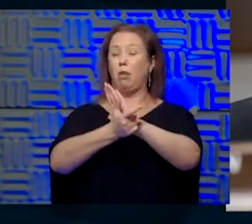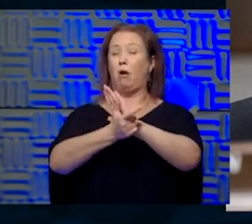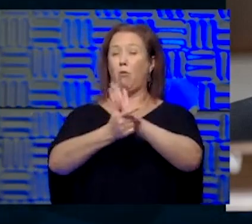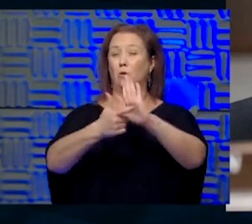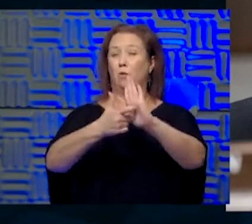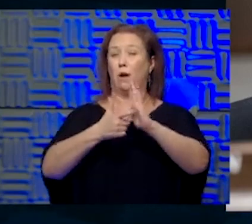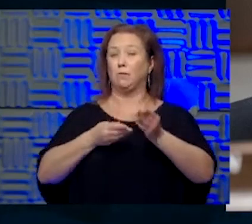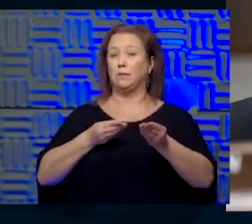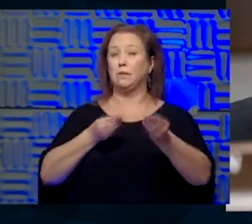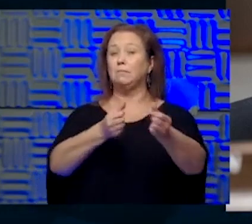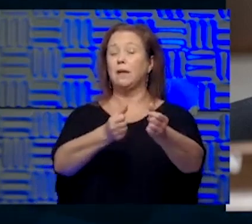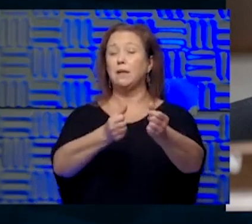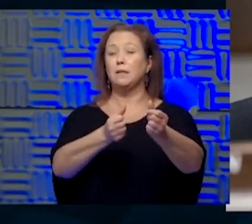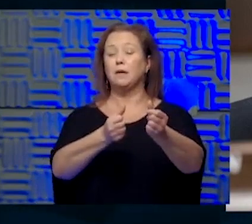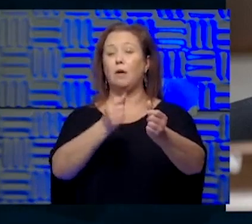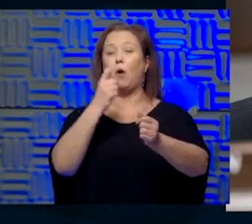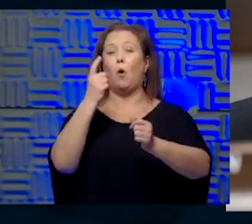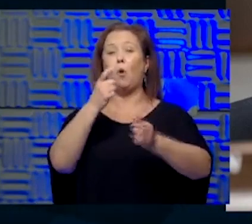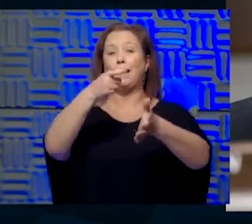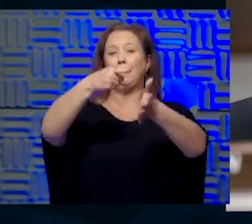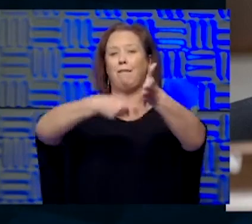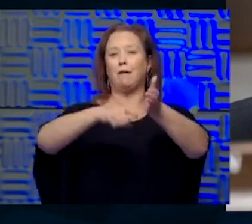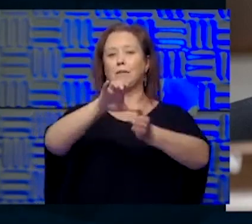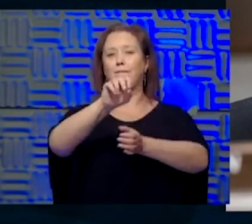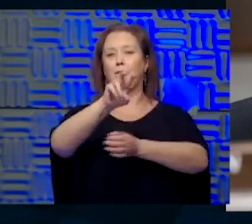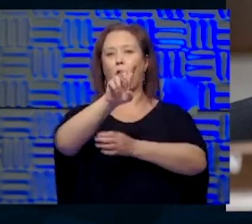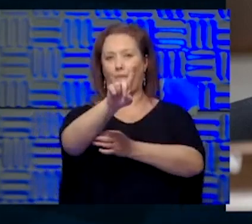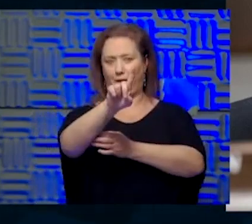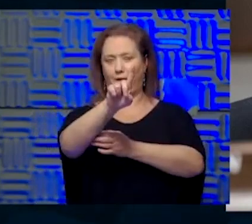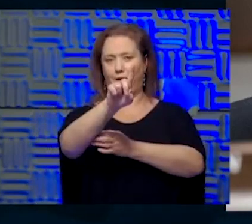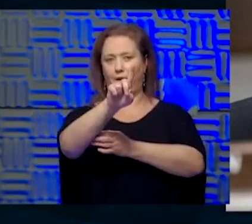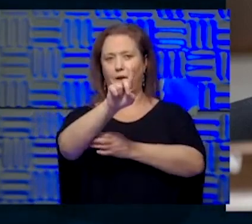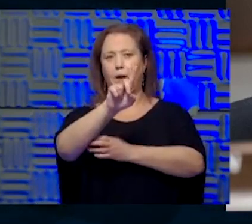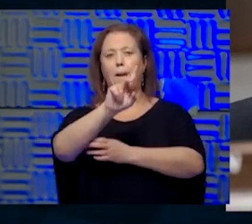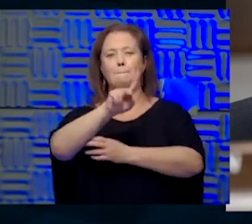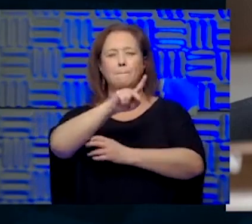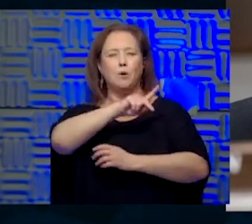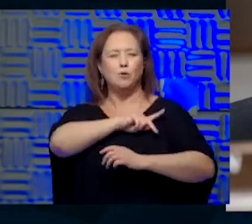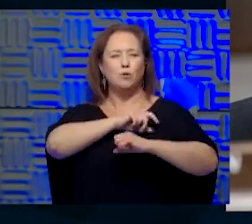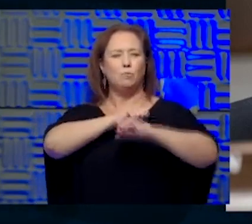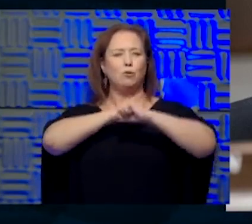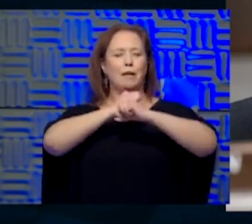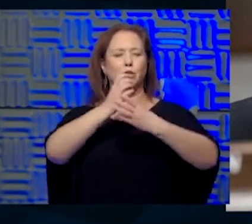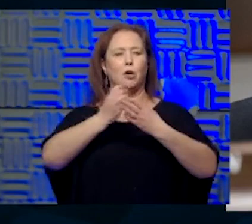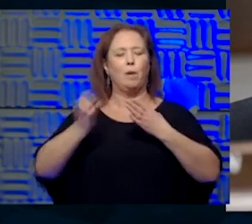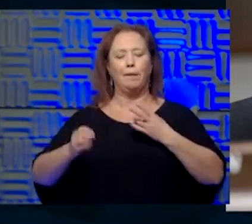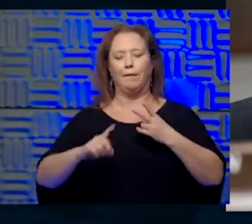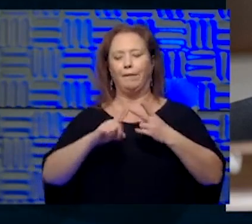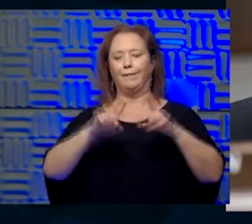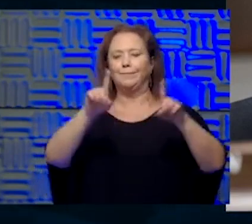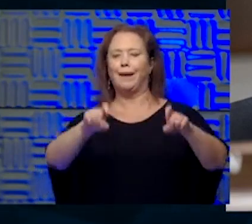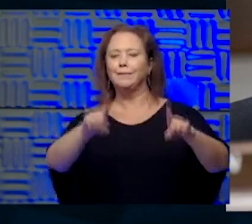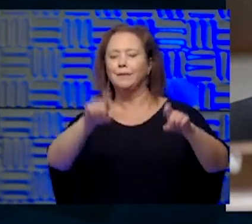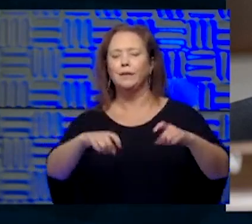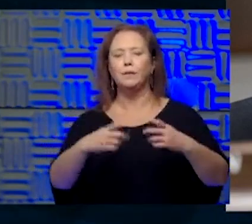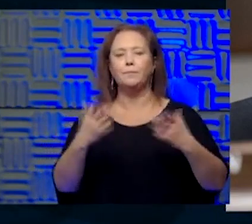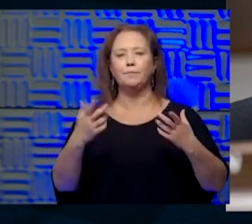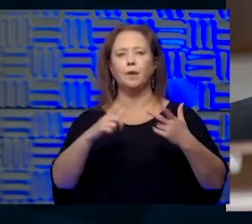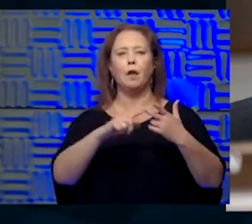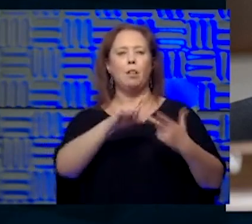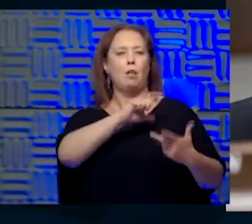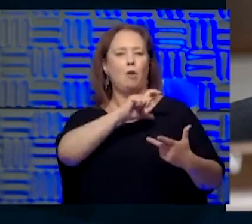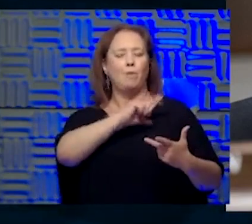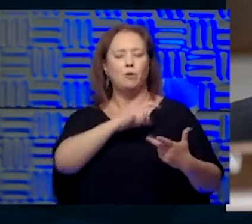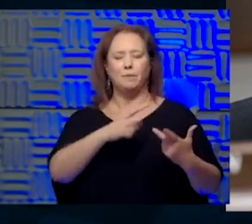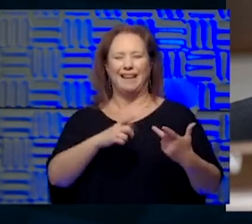on the cost of COVID, personal protection equipment, testing, law